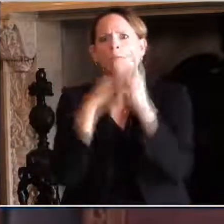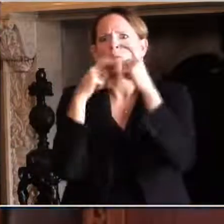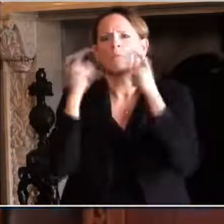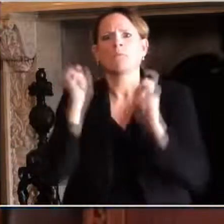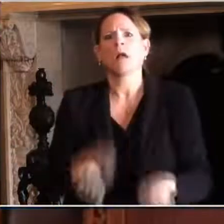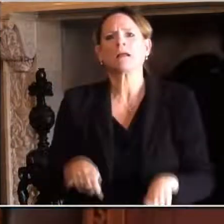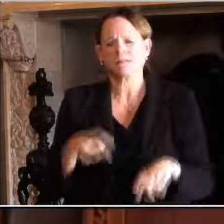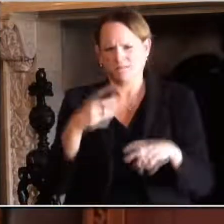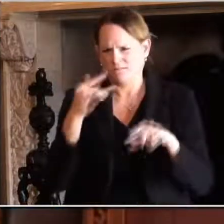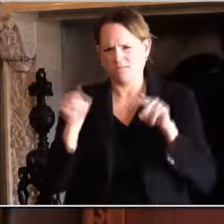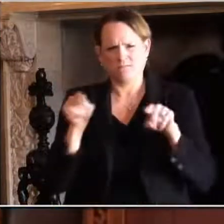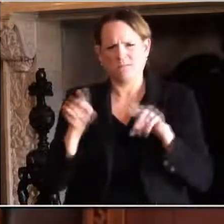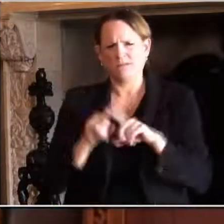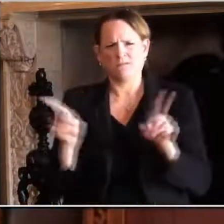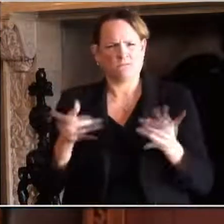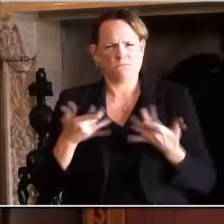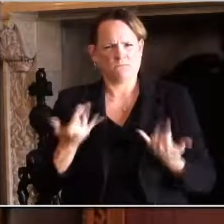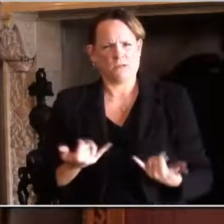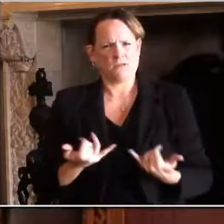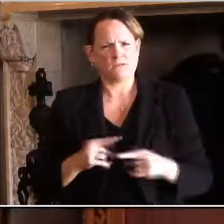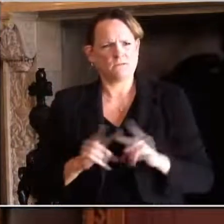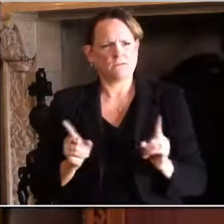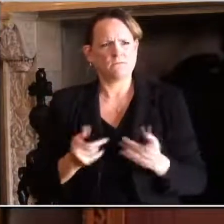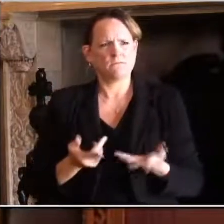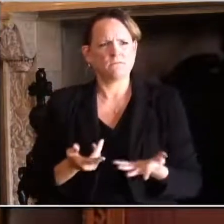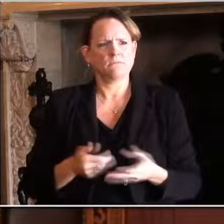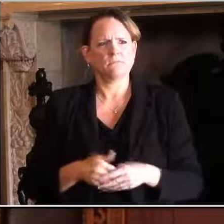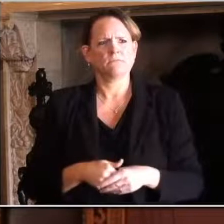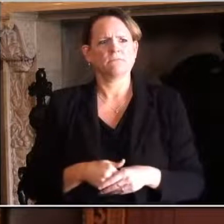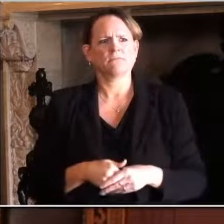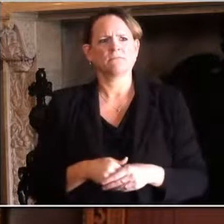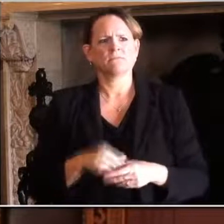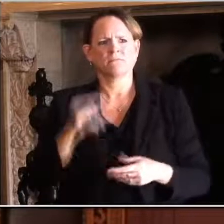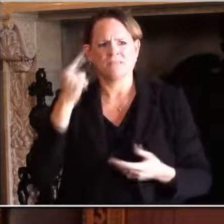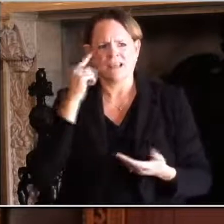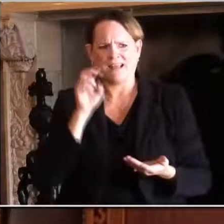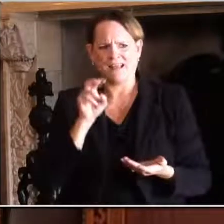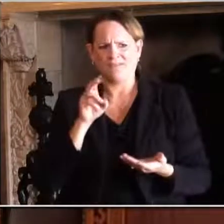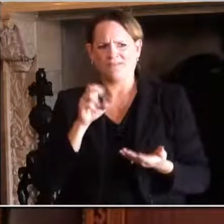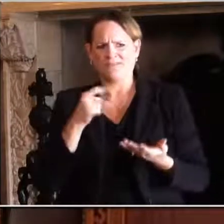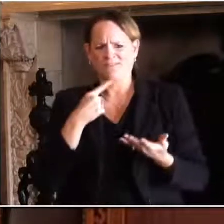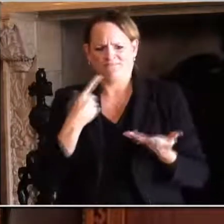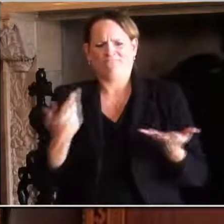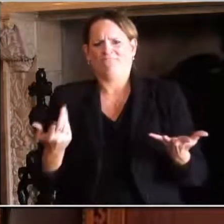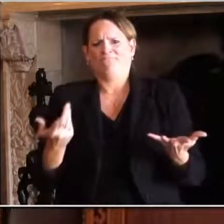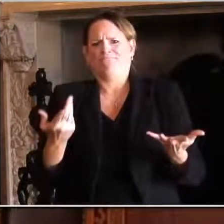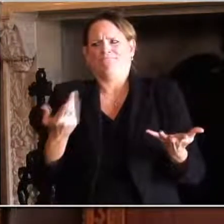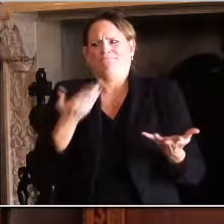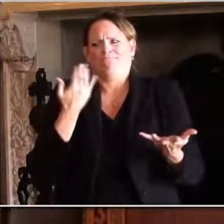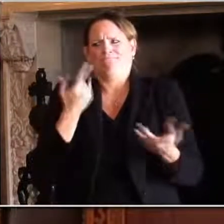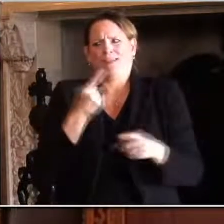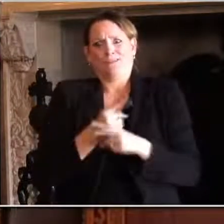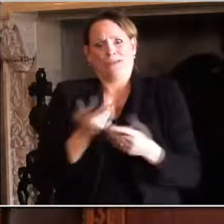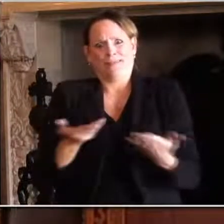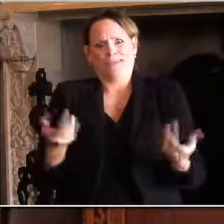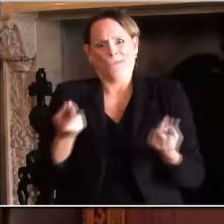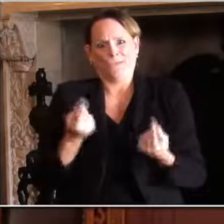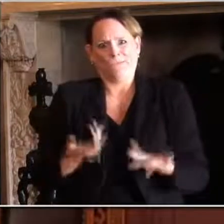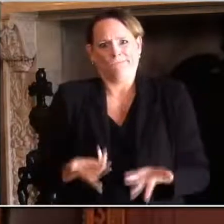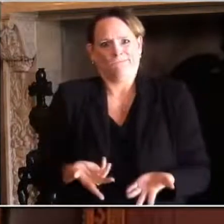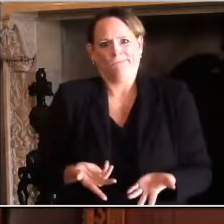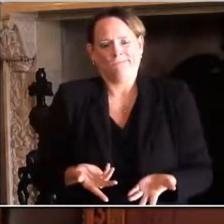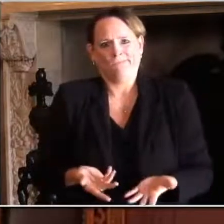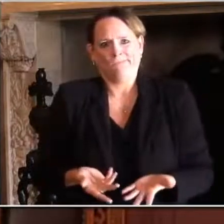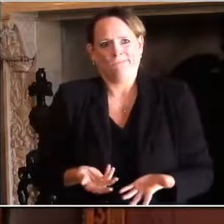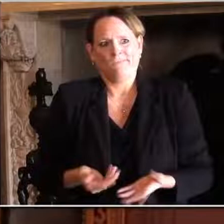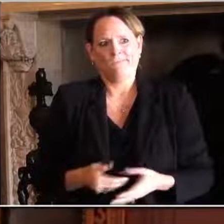Because it's the right thing to do. I would say that it's quite that simple. The science shows that wearing a